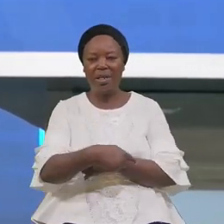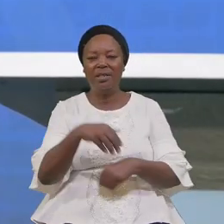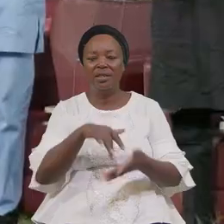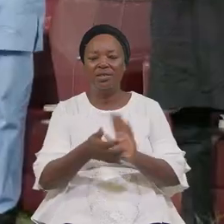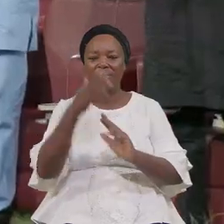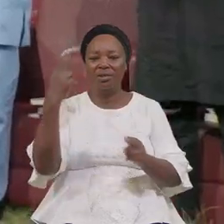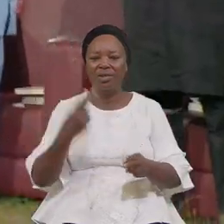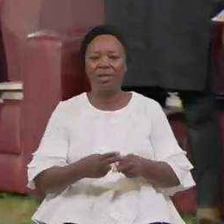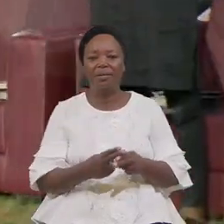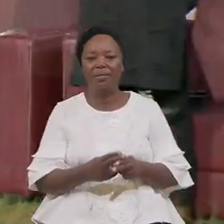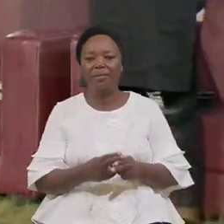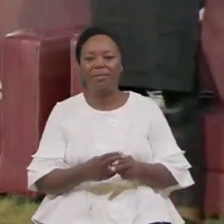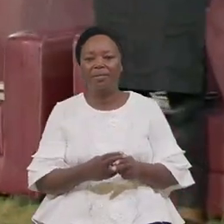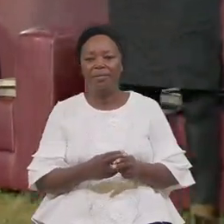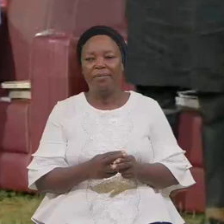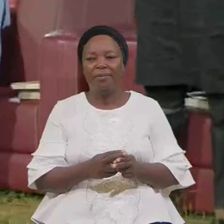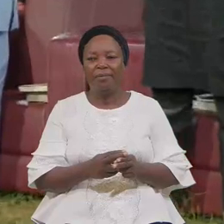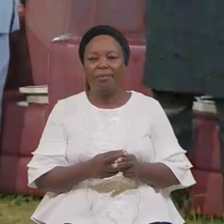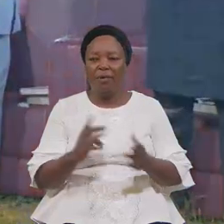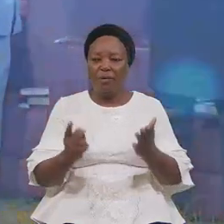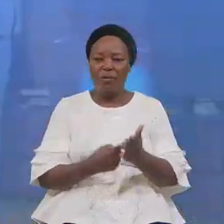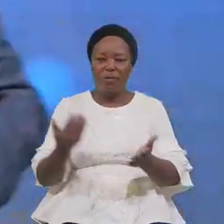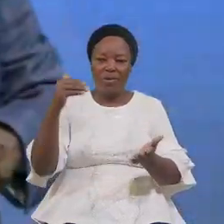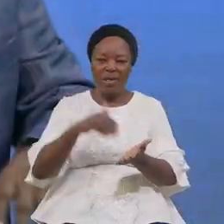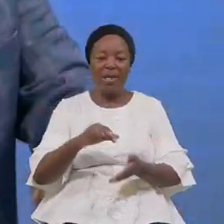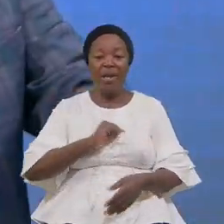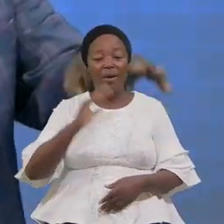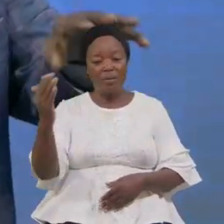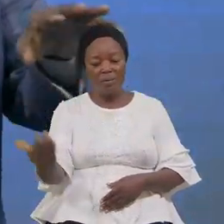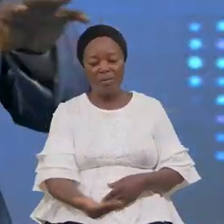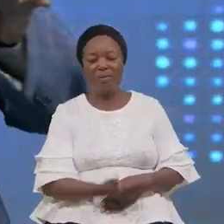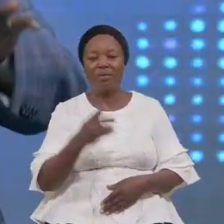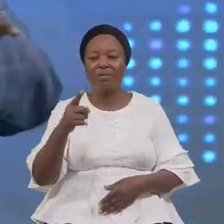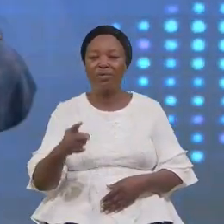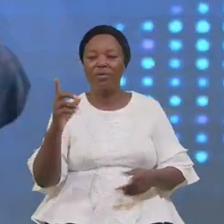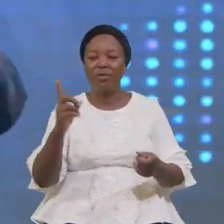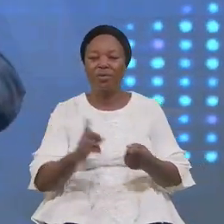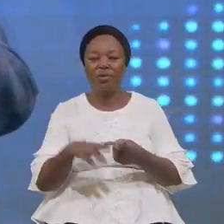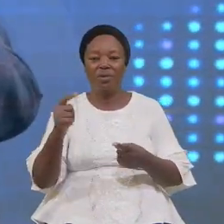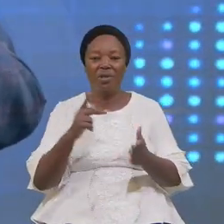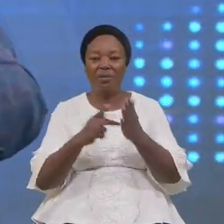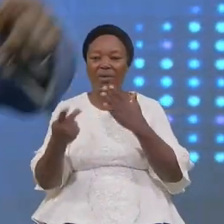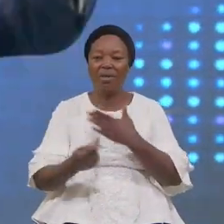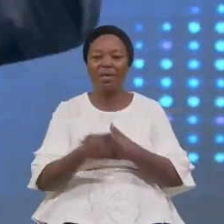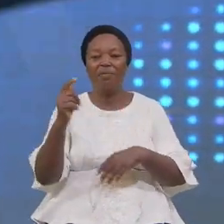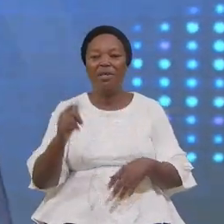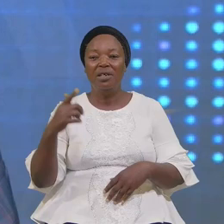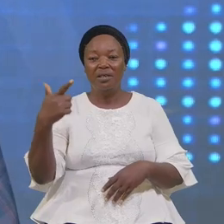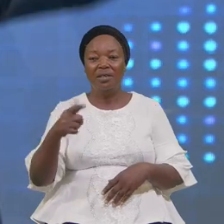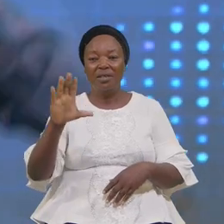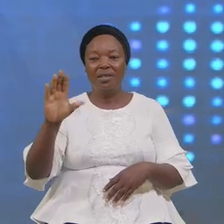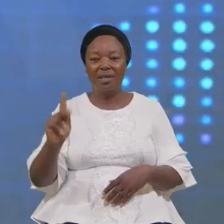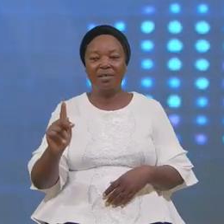Jesus' name. Once again, I welcome you to the crusade, GCK,